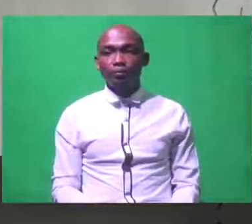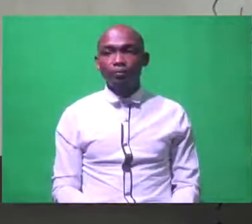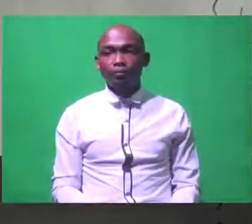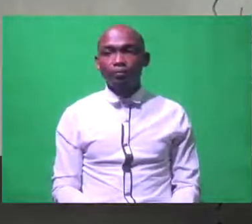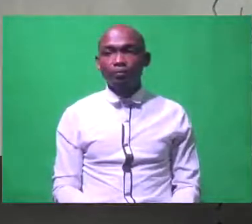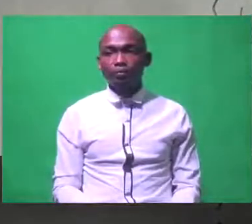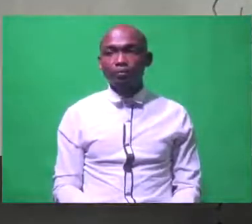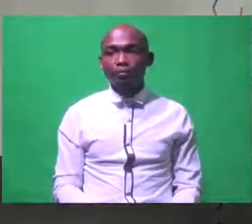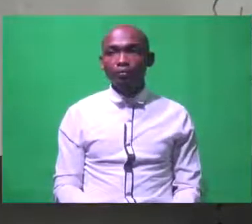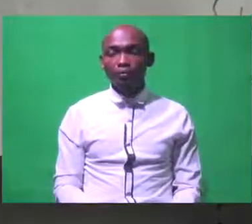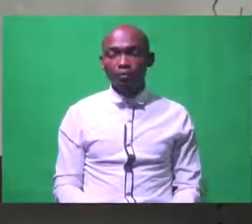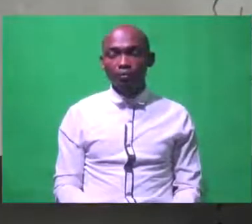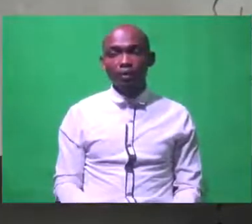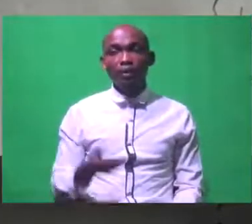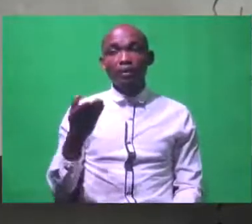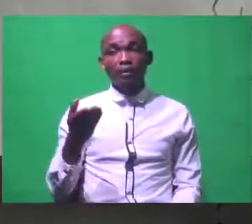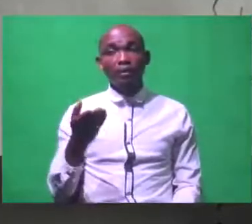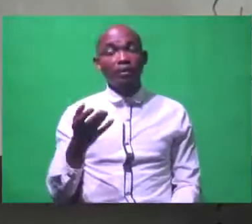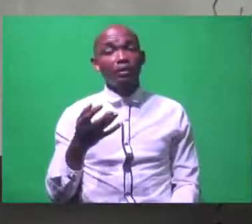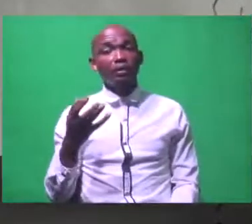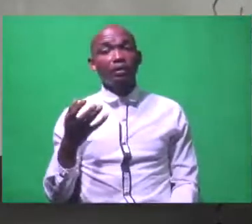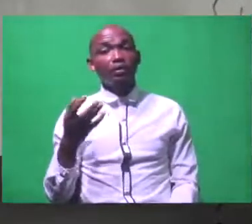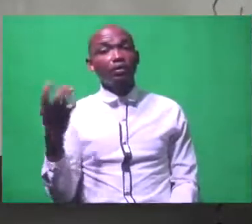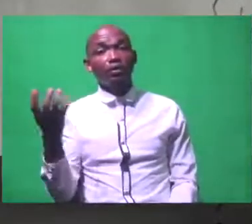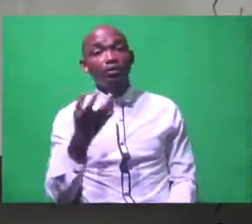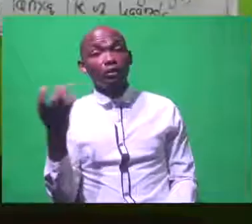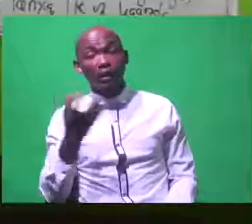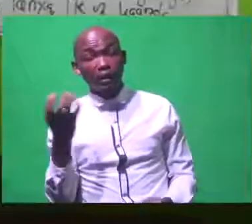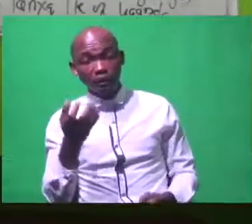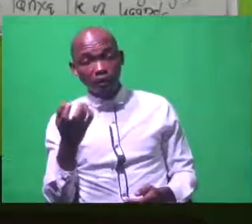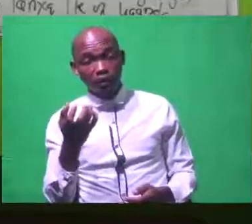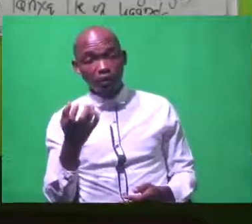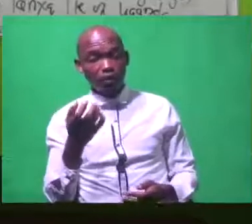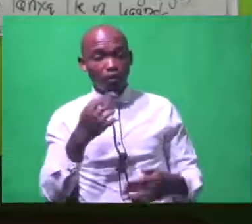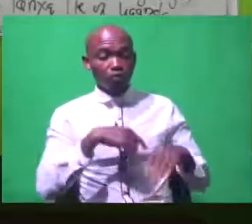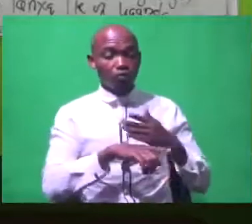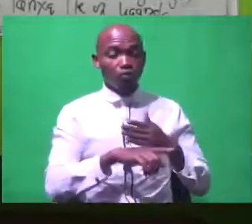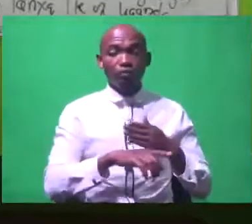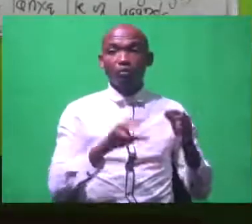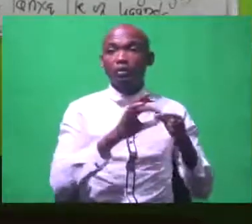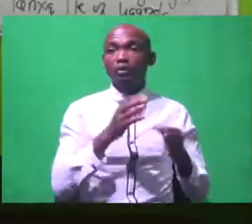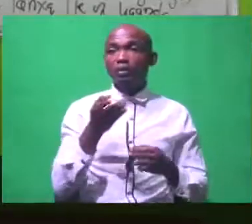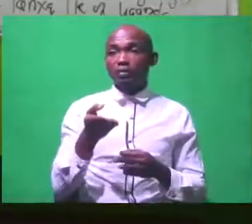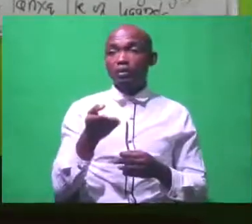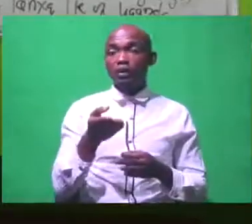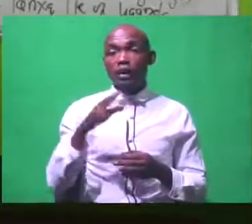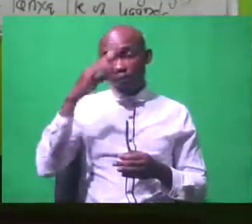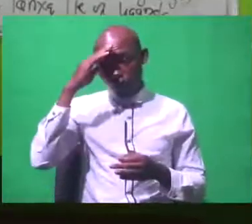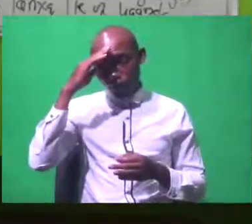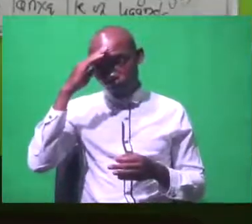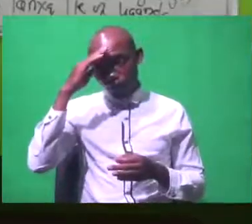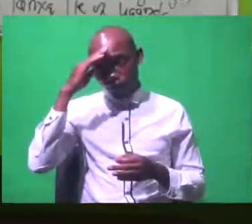These were the societies which practiced primitive communalism. Dear students, I hope you have